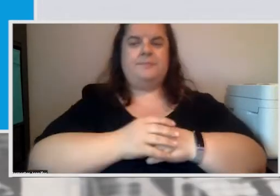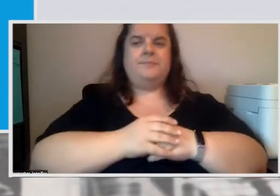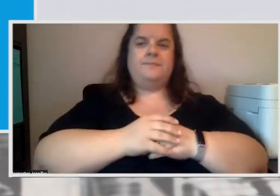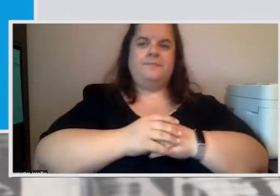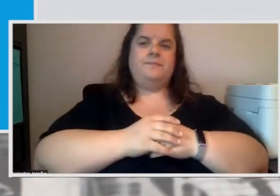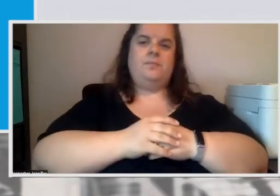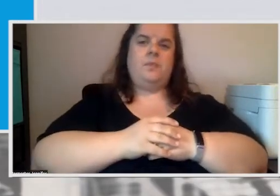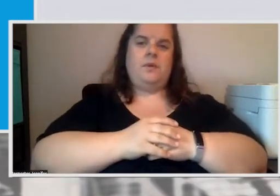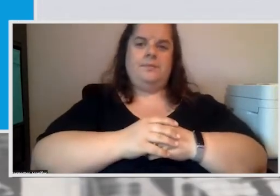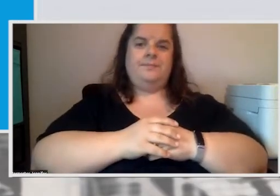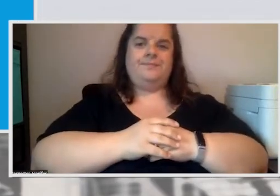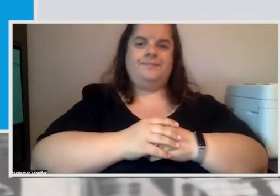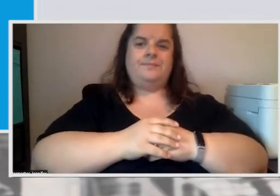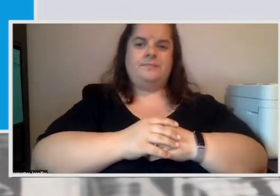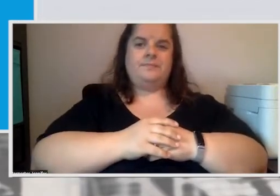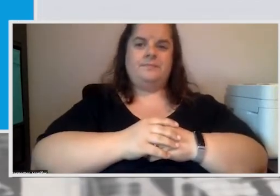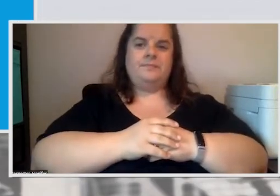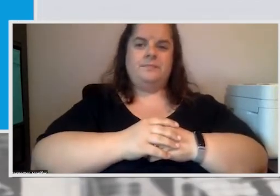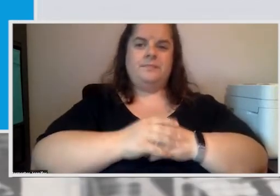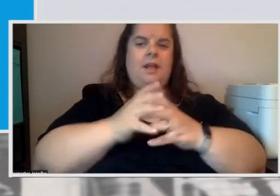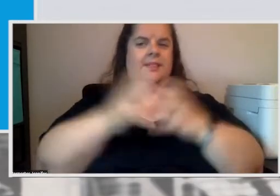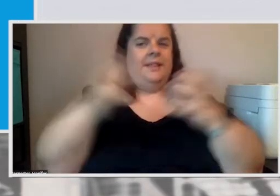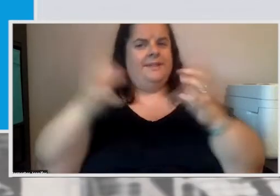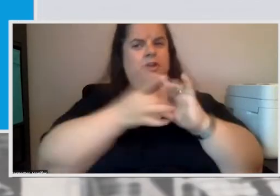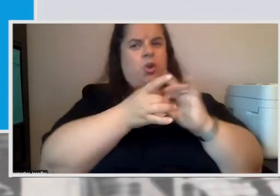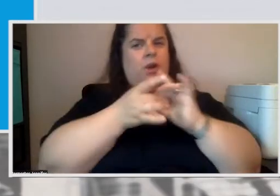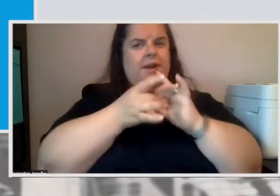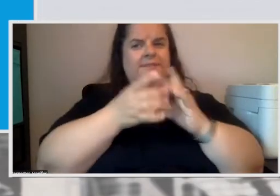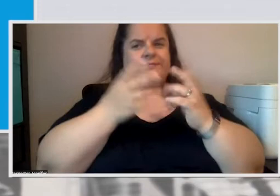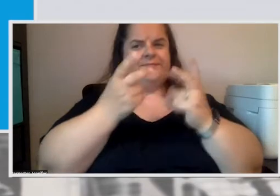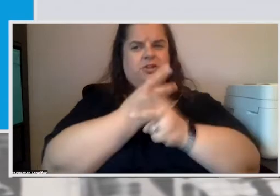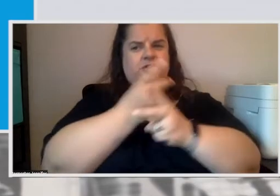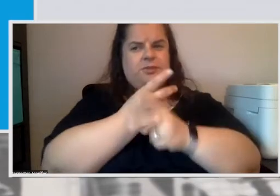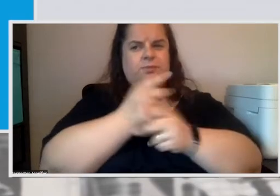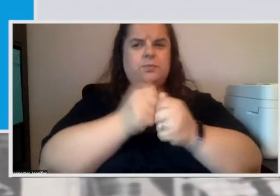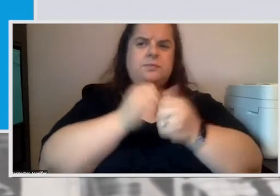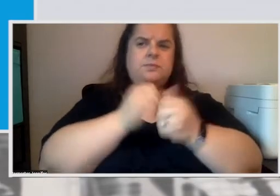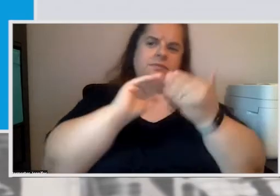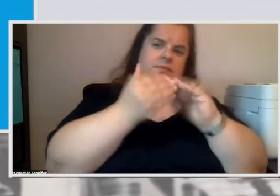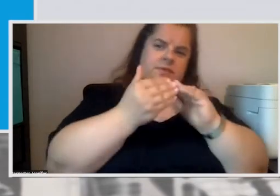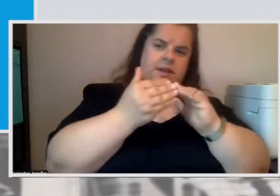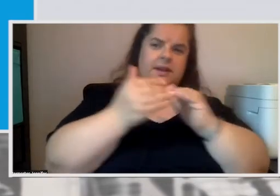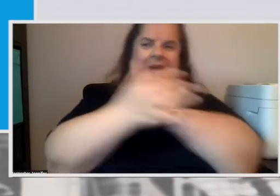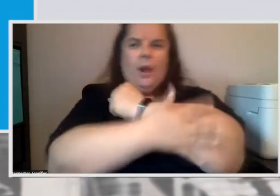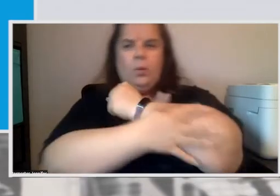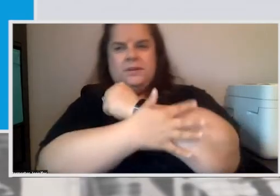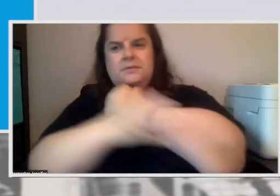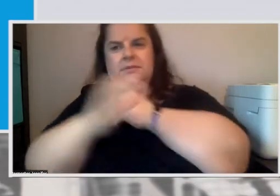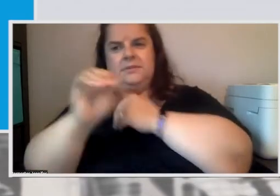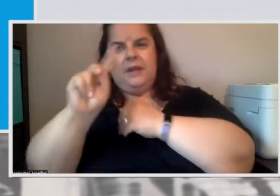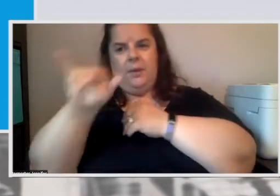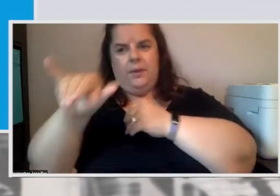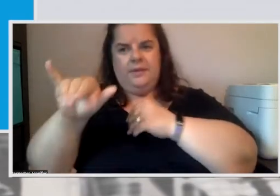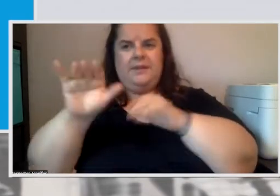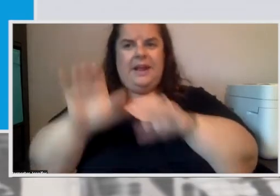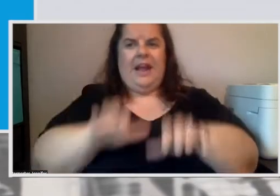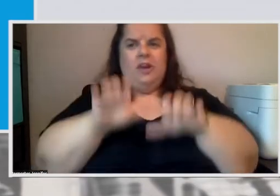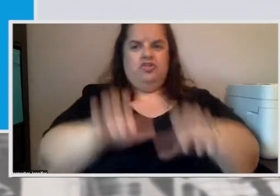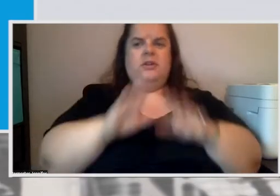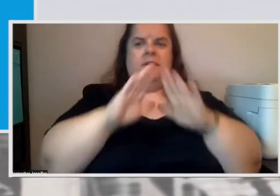a lot to coordinate between the city, the county, and Action Housing. They were our